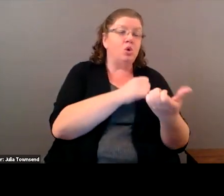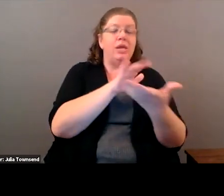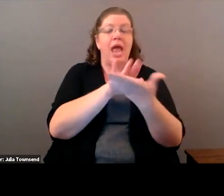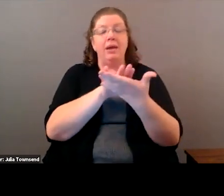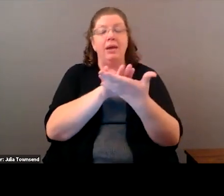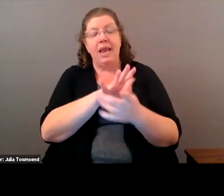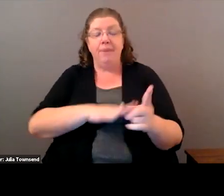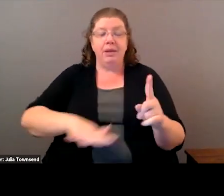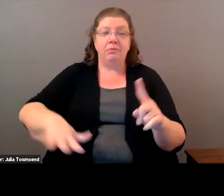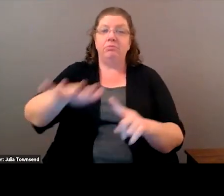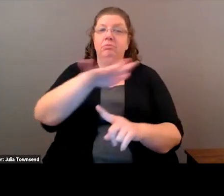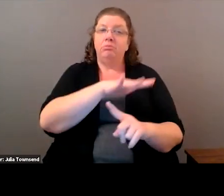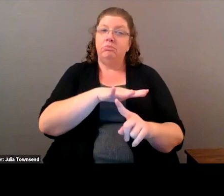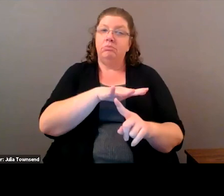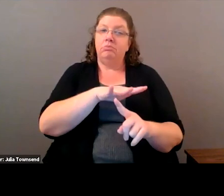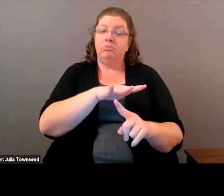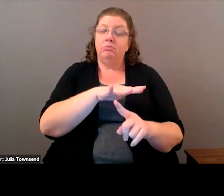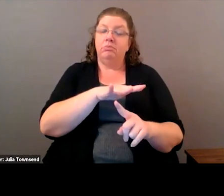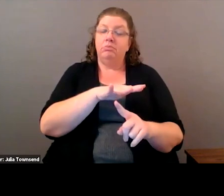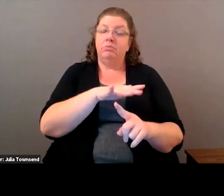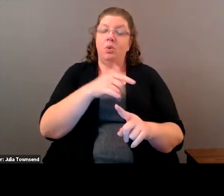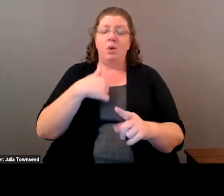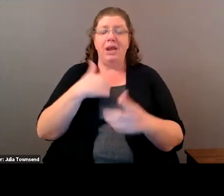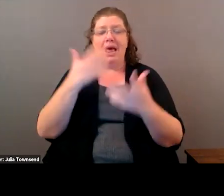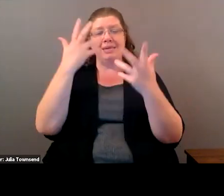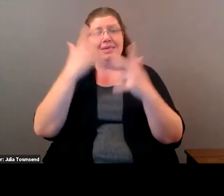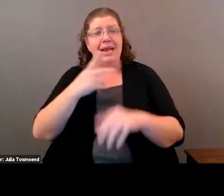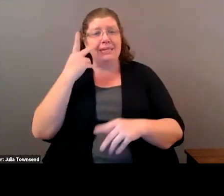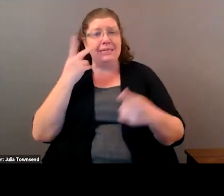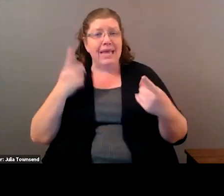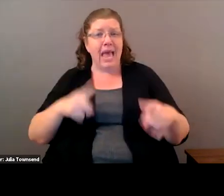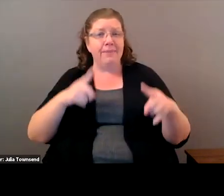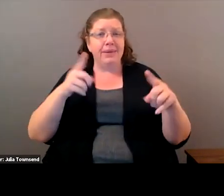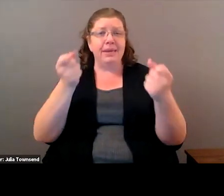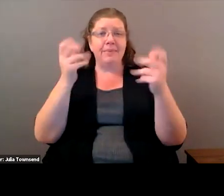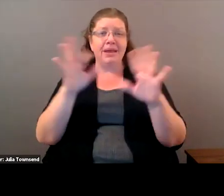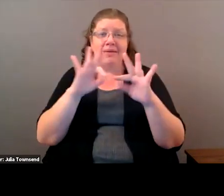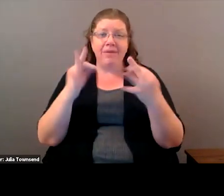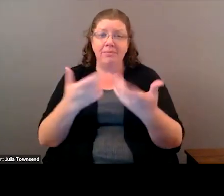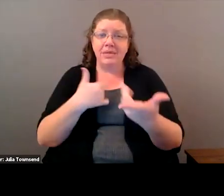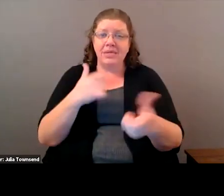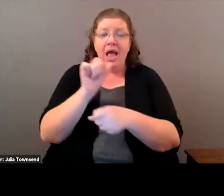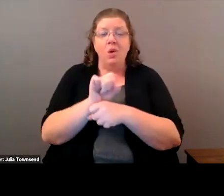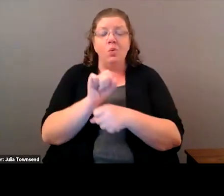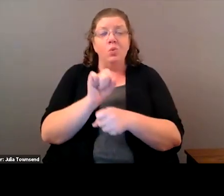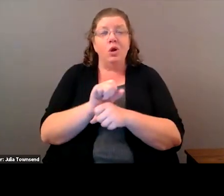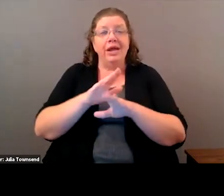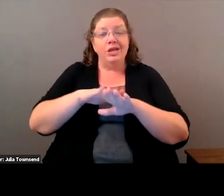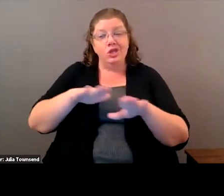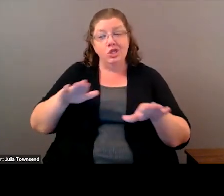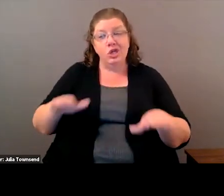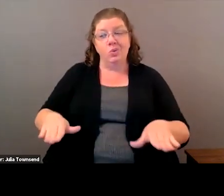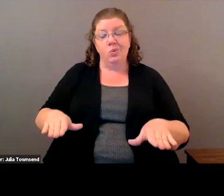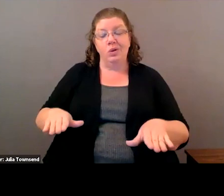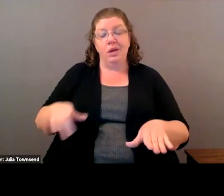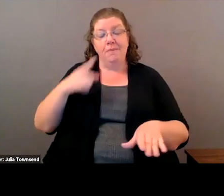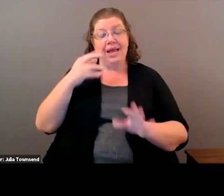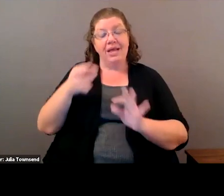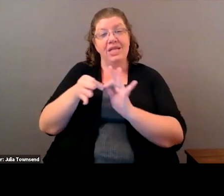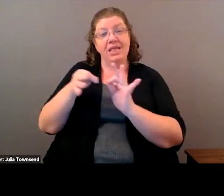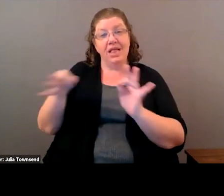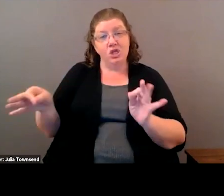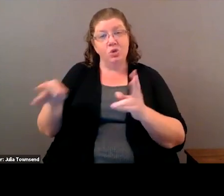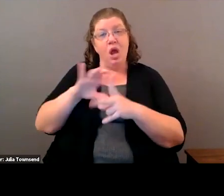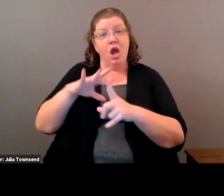contexts. What I so sadly see in many of the families I work with is children who, due to linguistic and